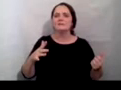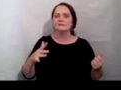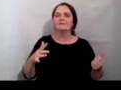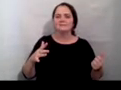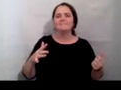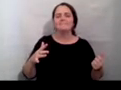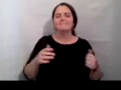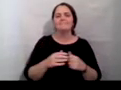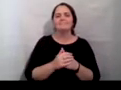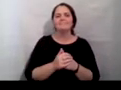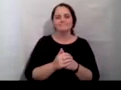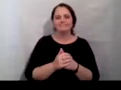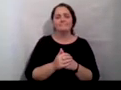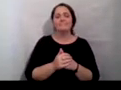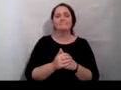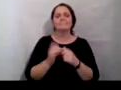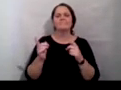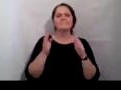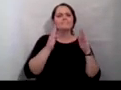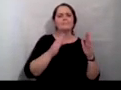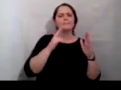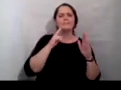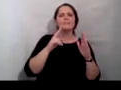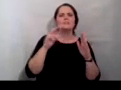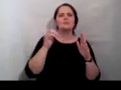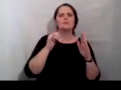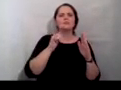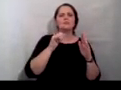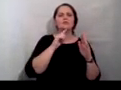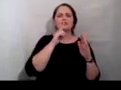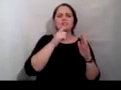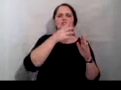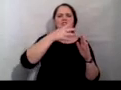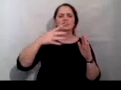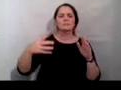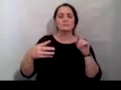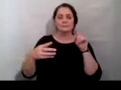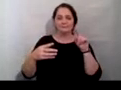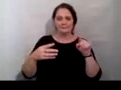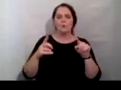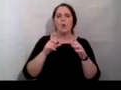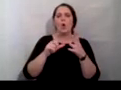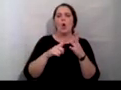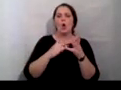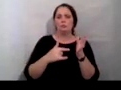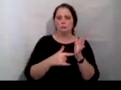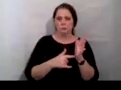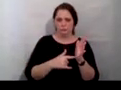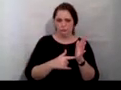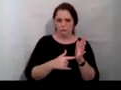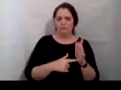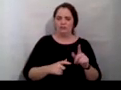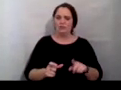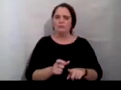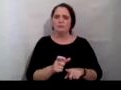Now, this is the coastline near Arakoon, and it's a very significant coastline, not only to Mavis Ngallametta's